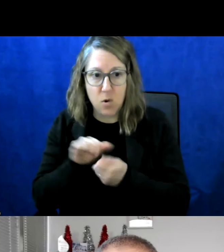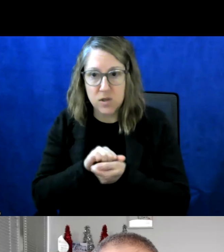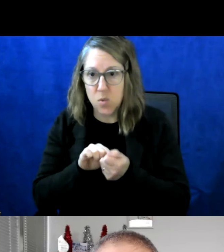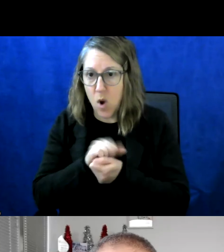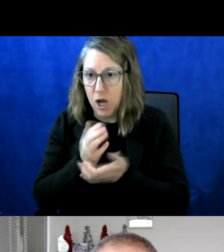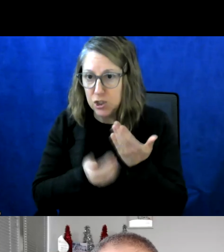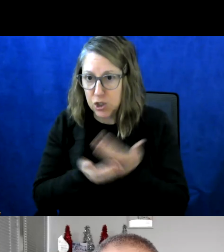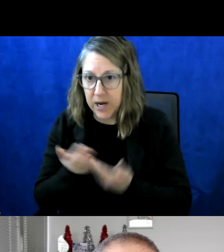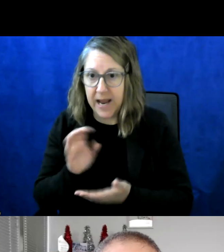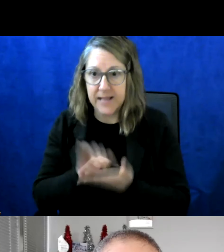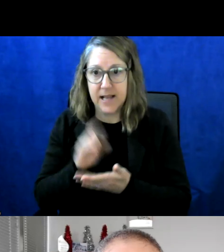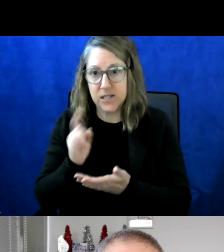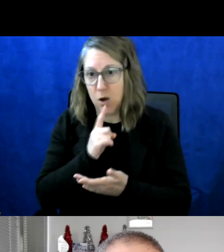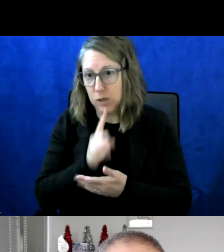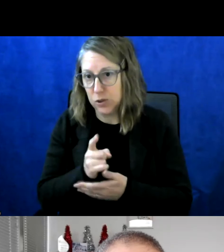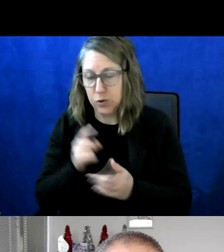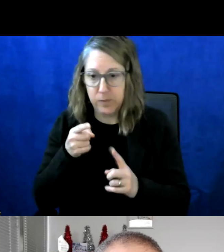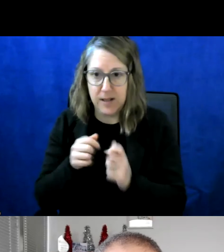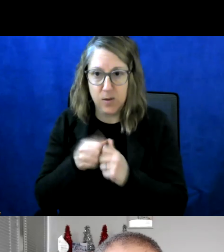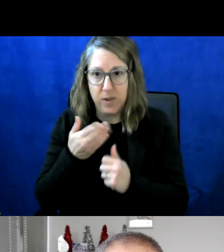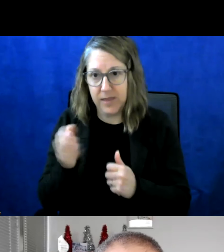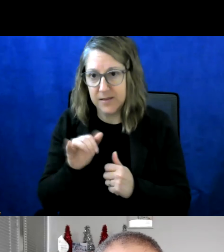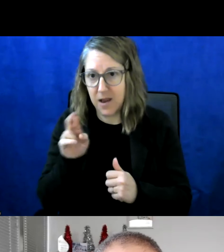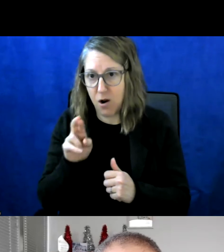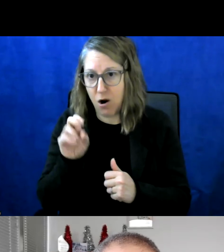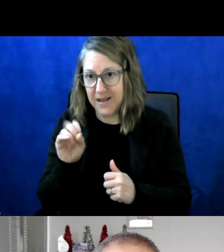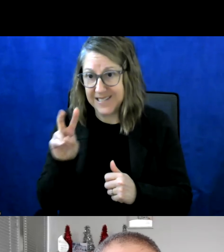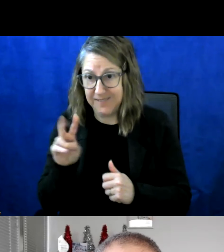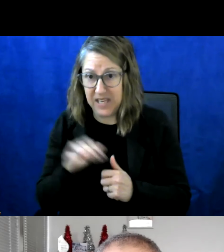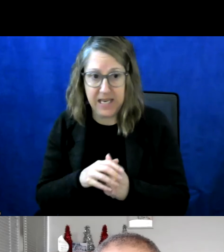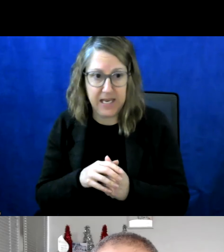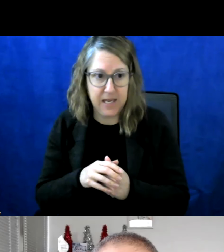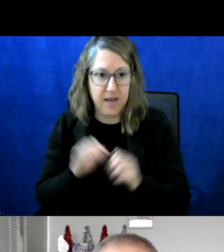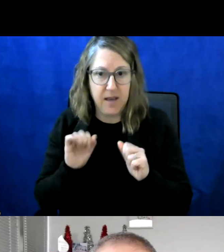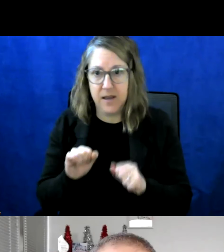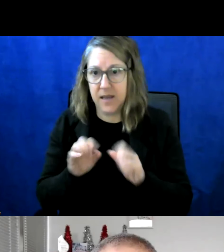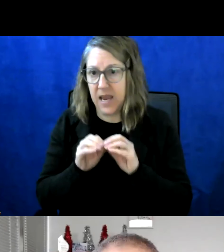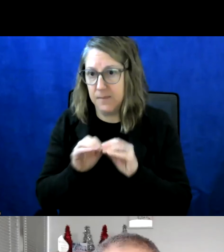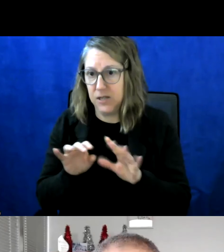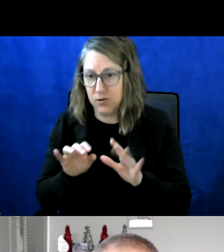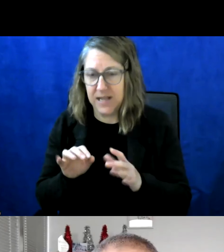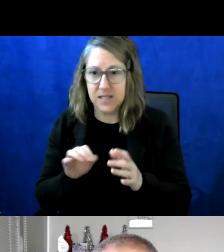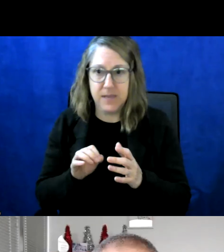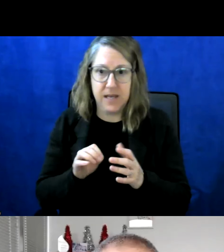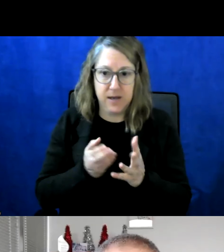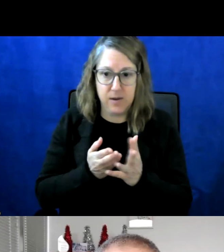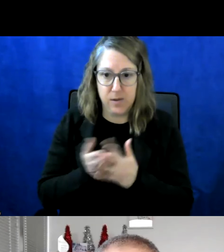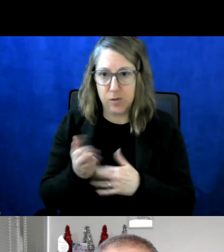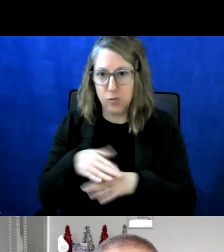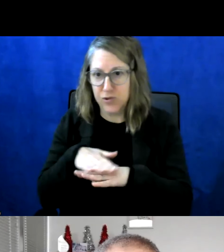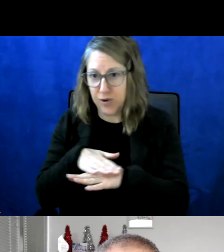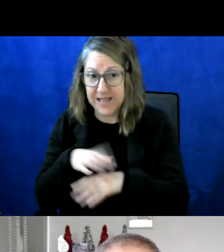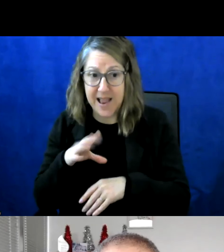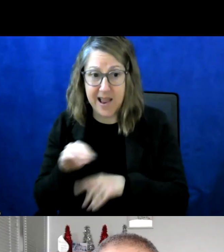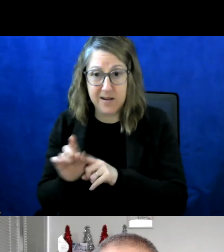hands, that's always true, especially with things like RSV, which can be transmitted a lot through contaminated surfaces. And of course,